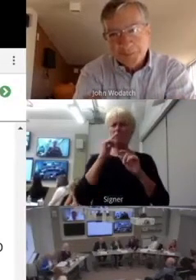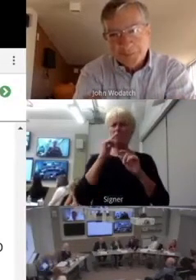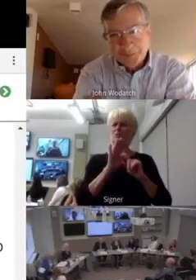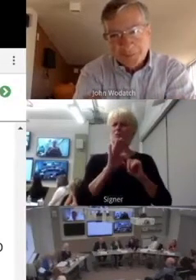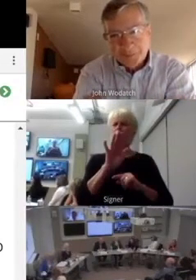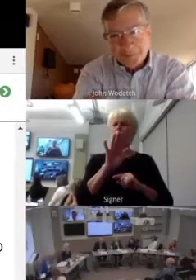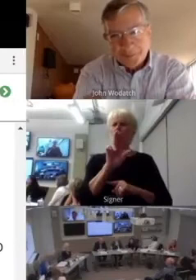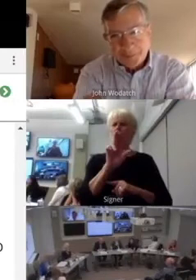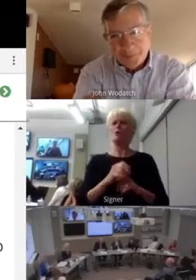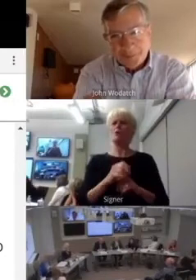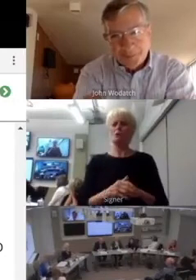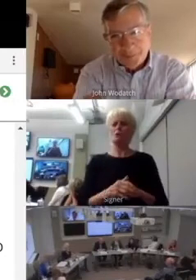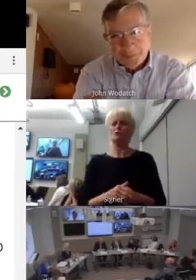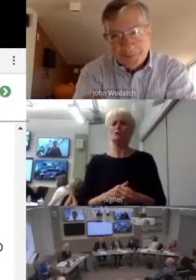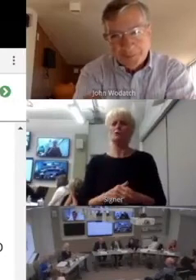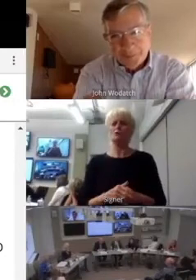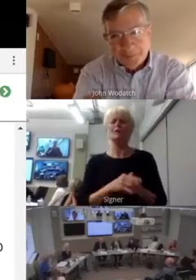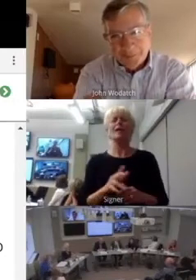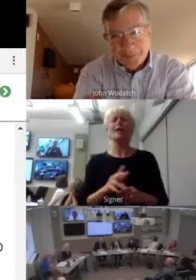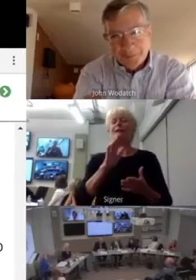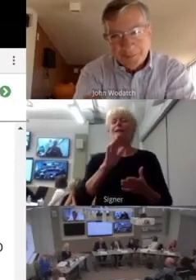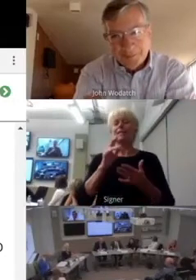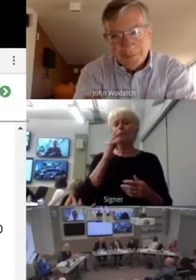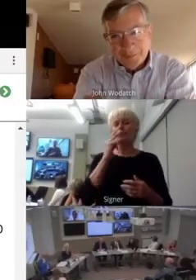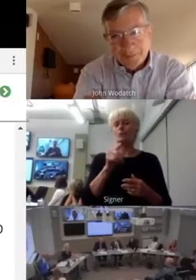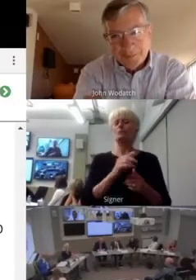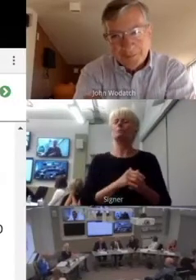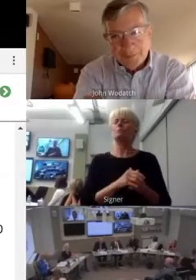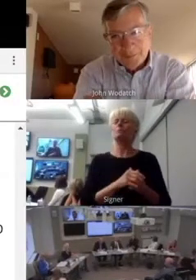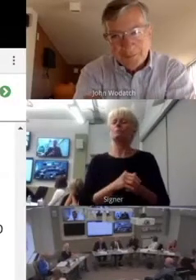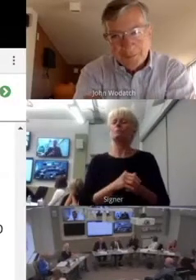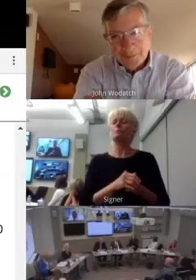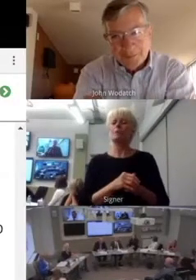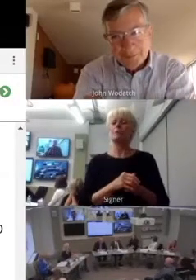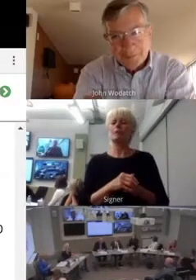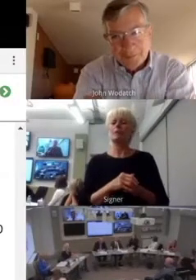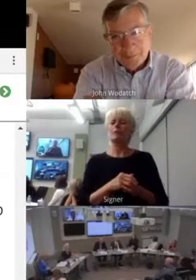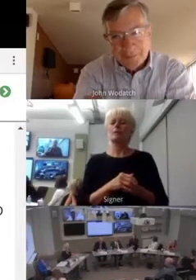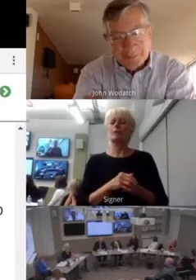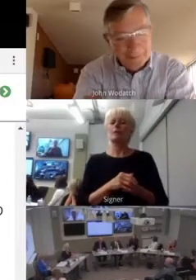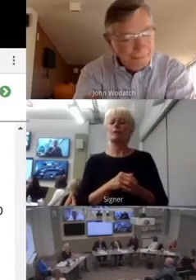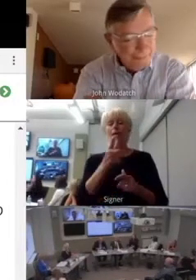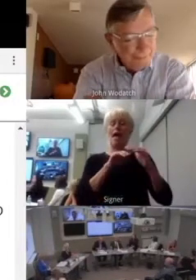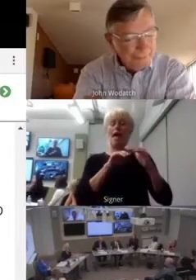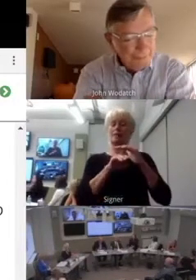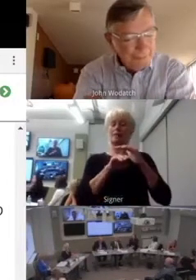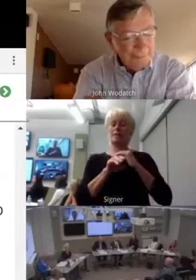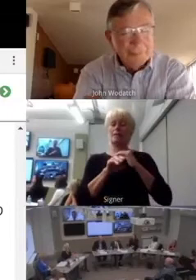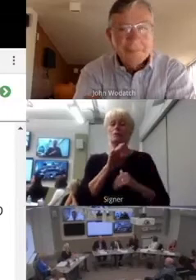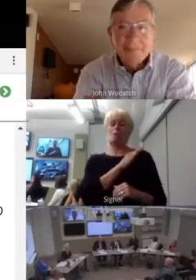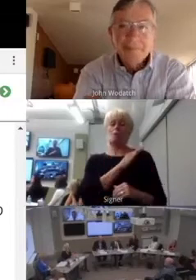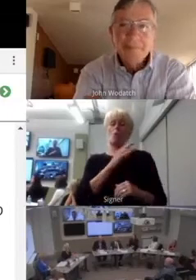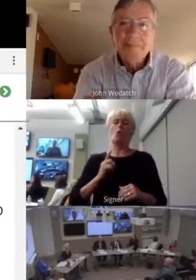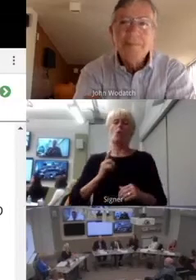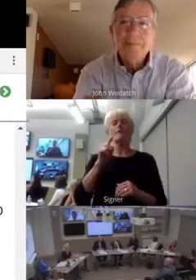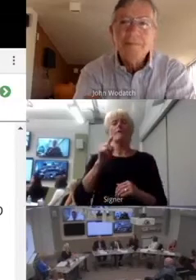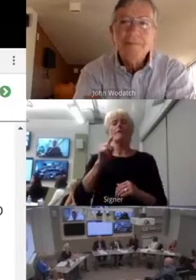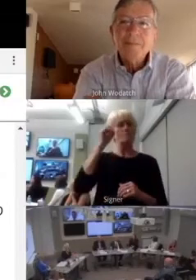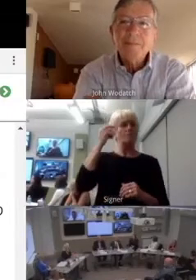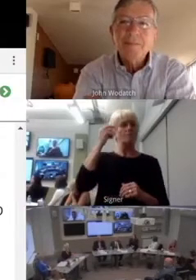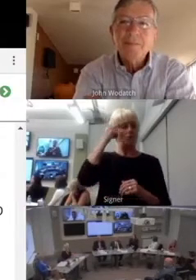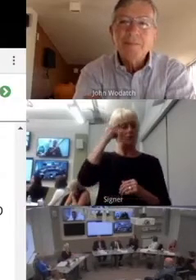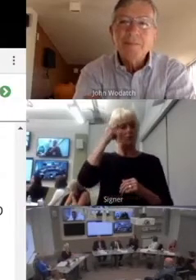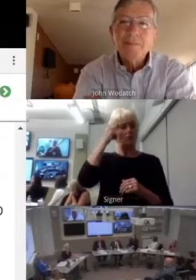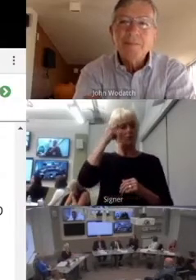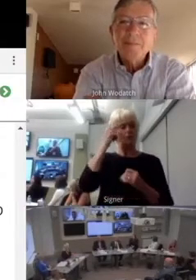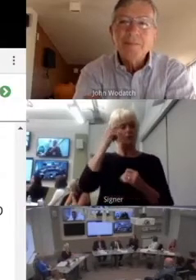Crawford. The Access Board is an independent federal agency. We were created in 1973, and